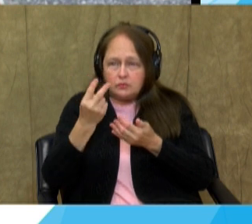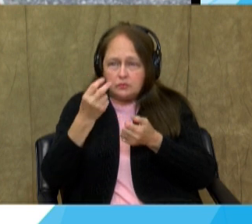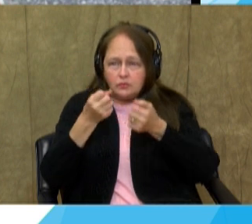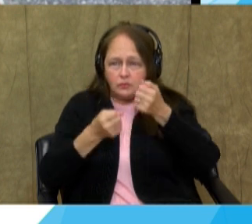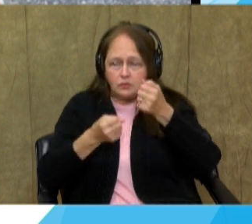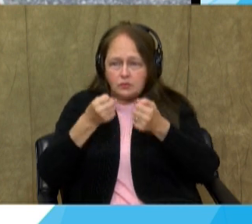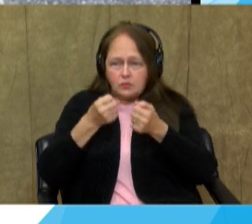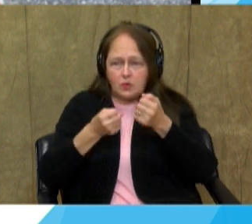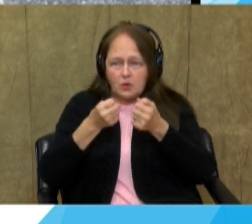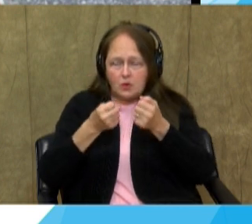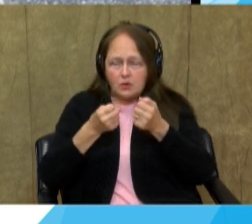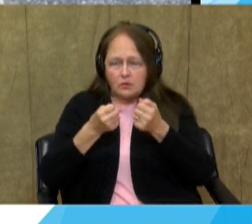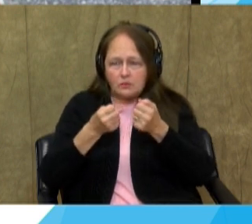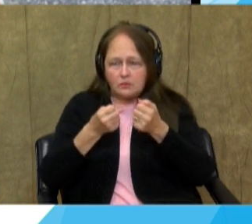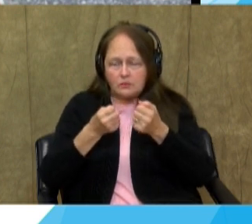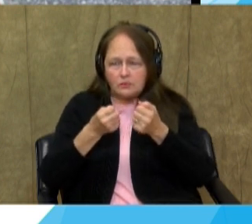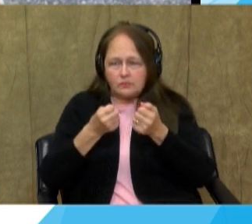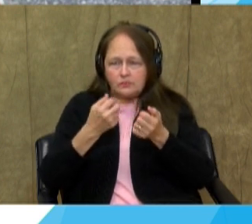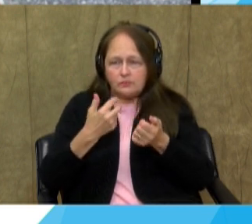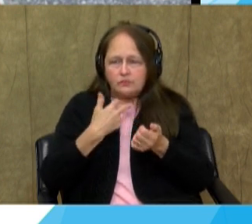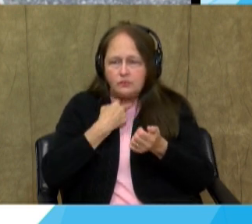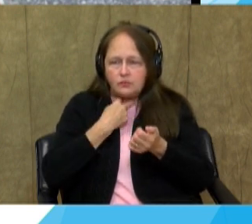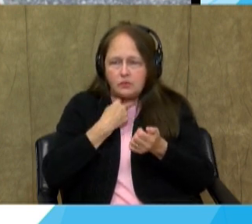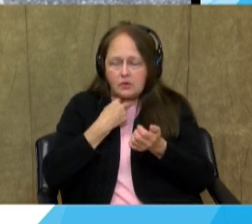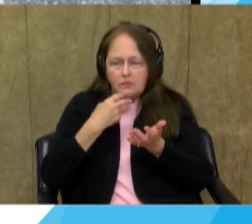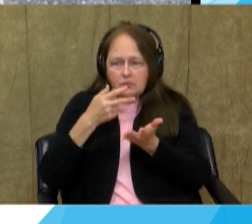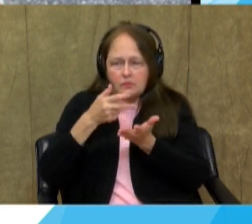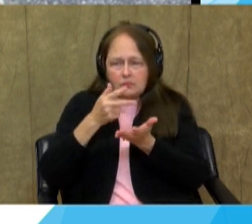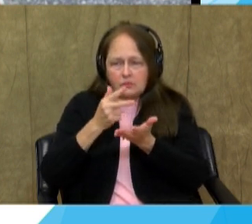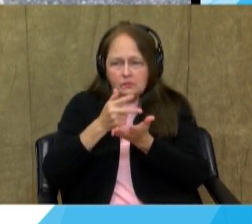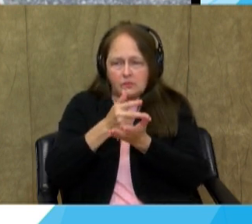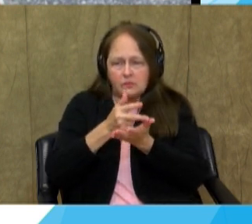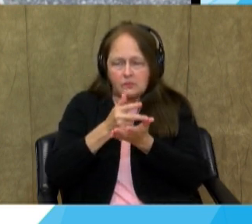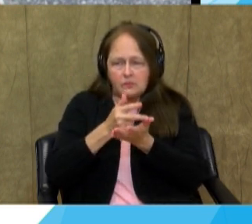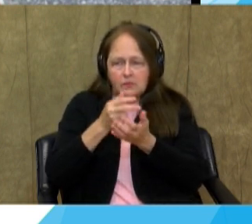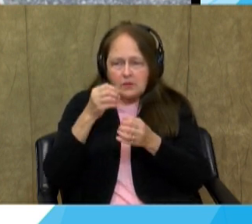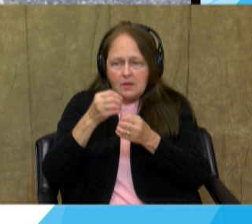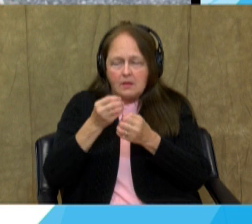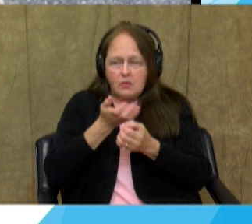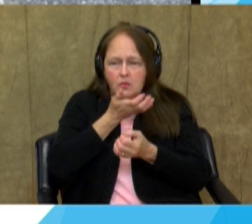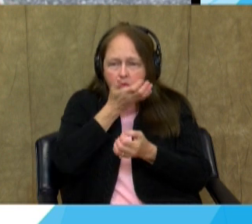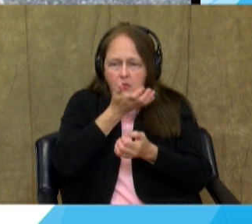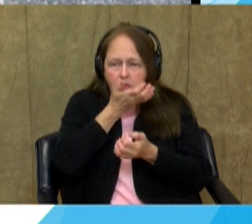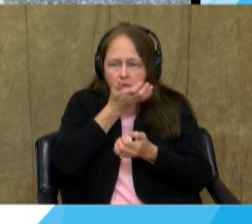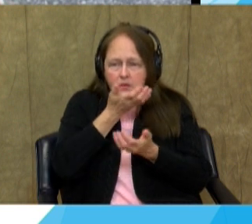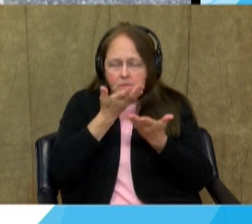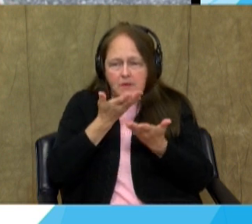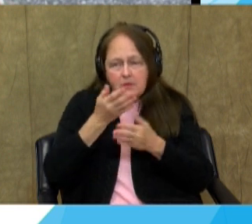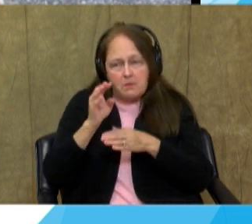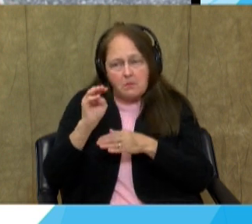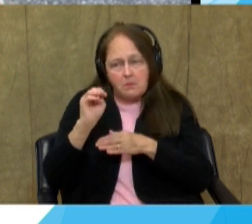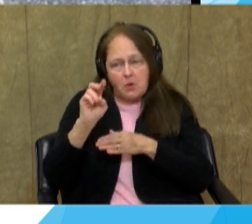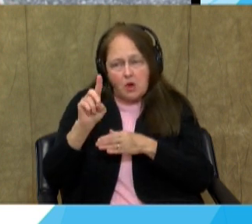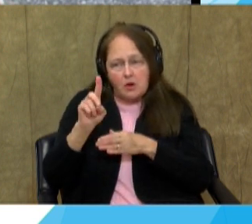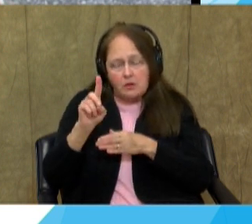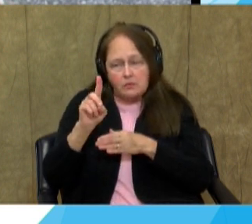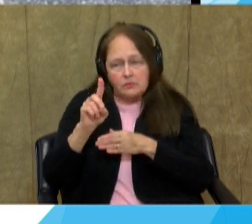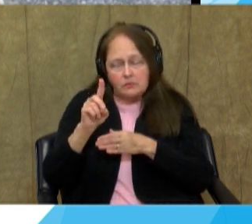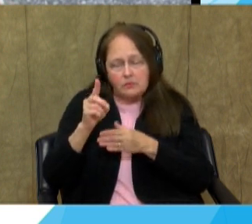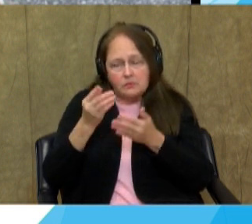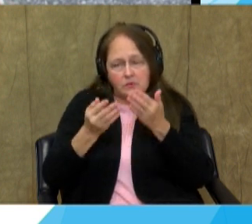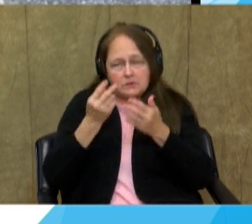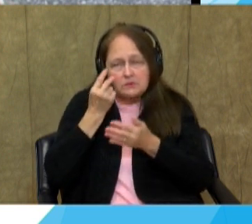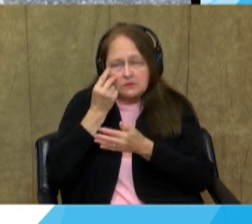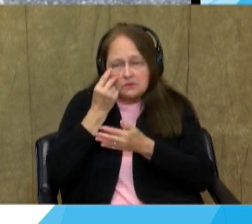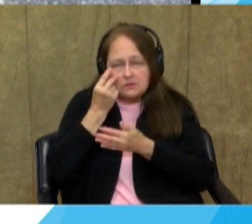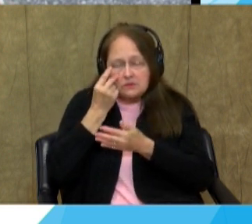are watching a car trying to get unstuck. That truck is stuck in the grass, probably in the mud or something. Let's find